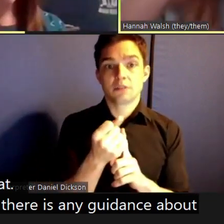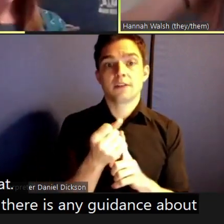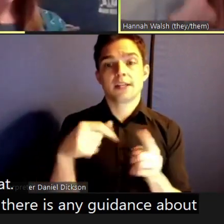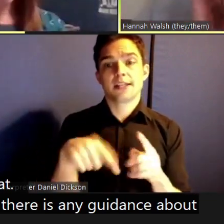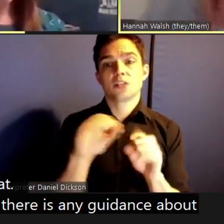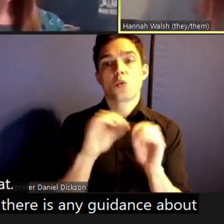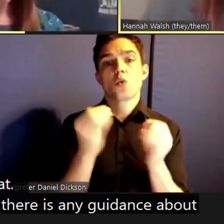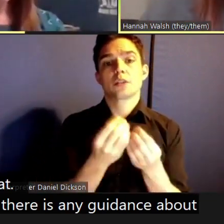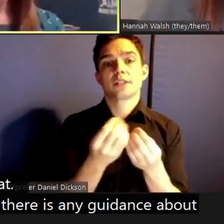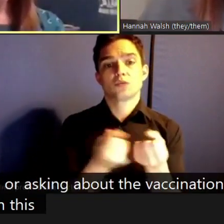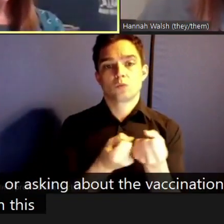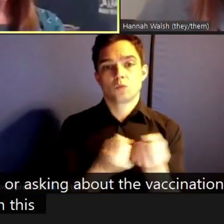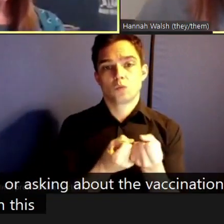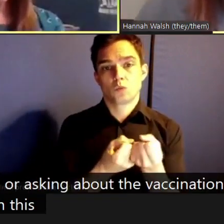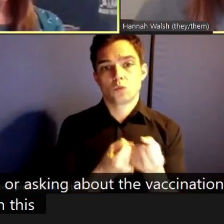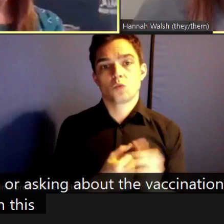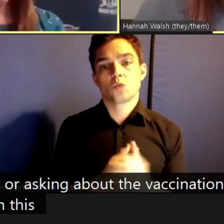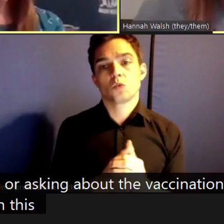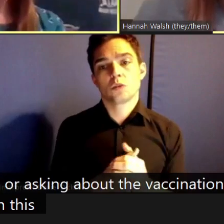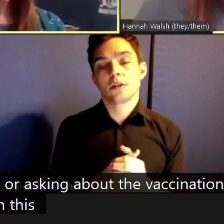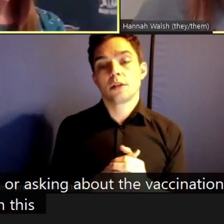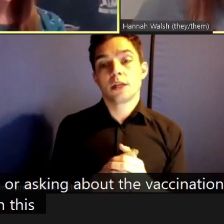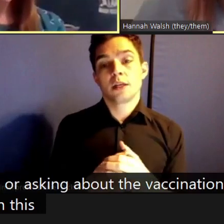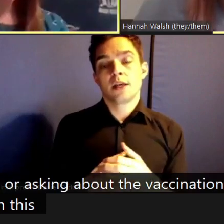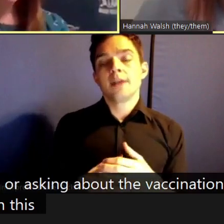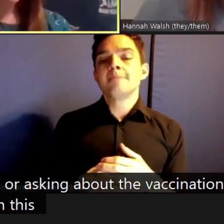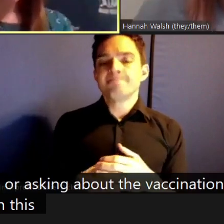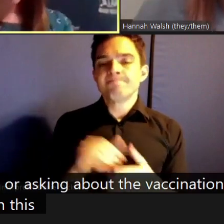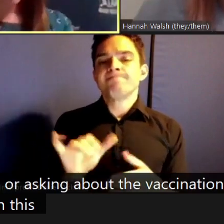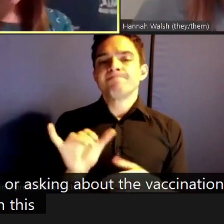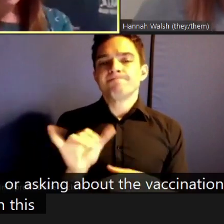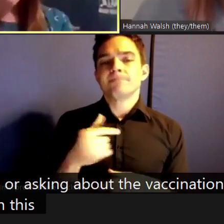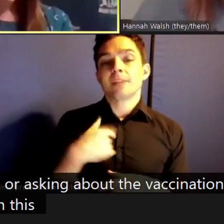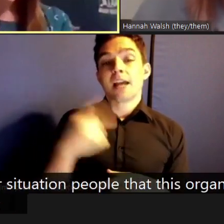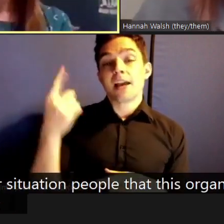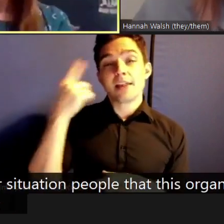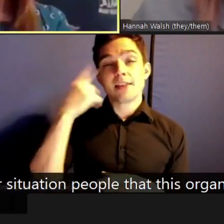supports. And I think,